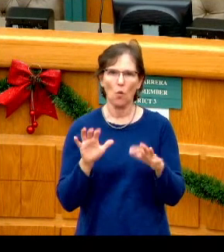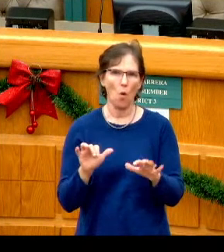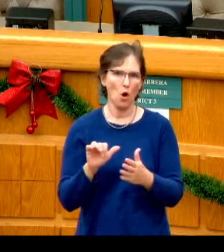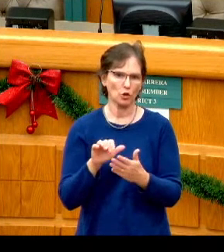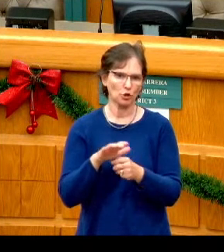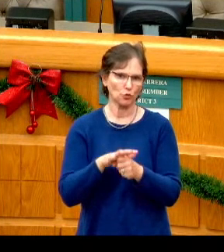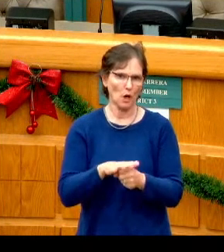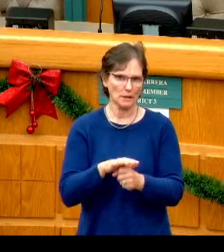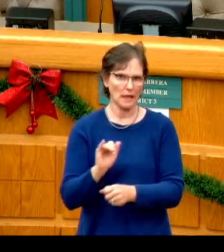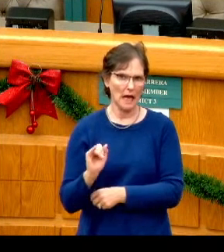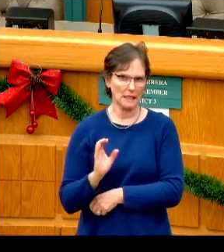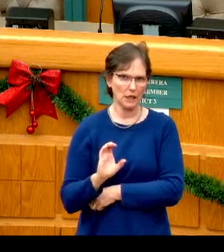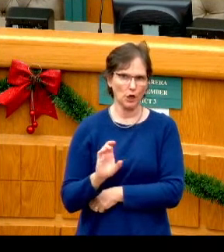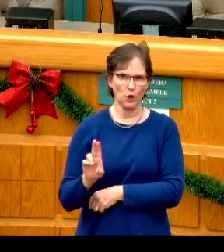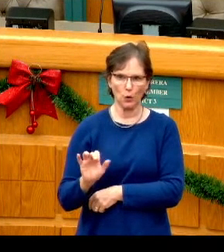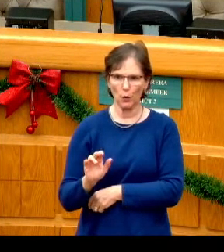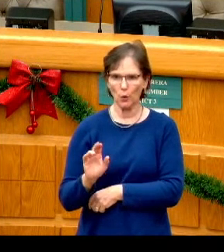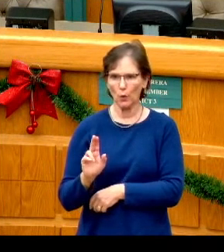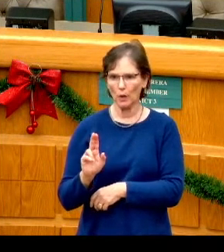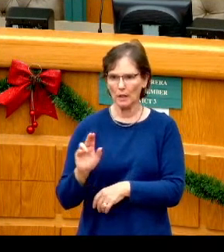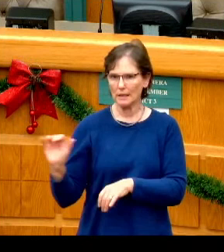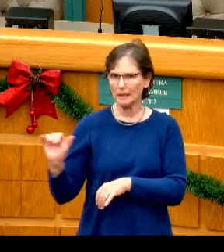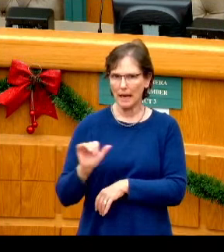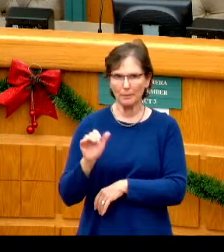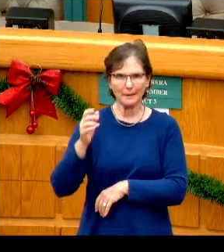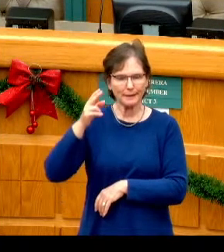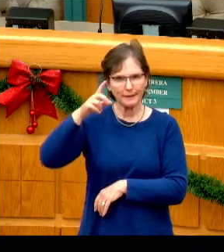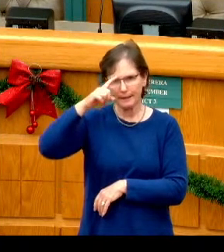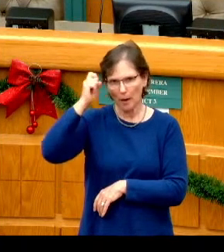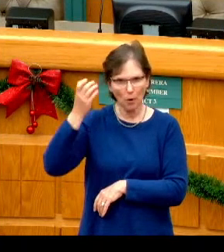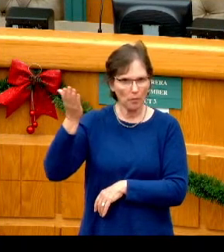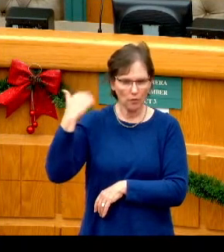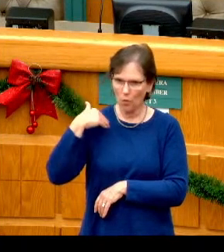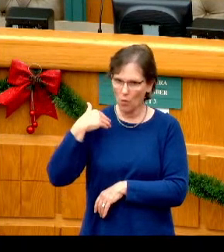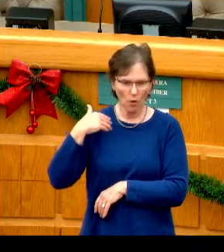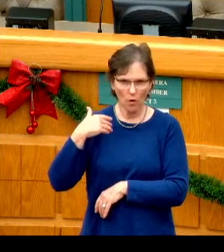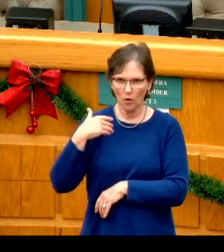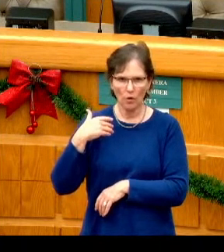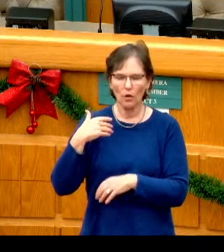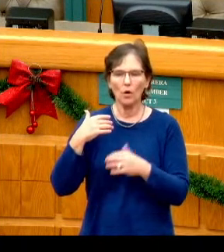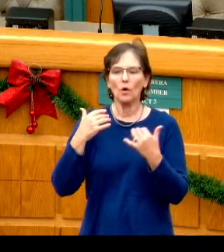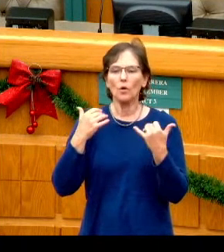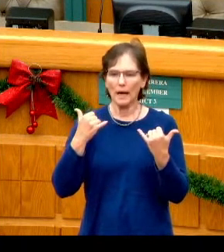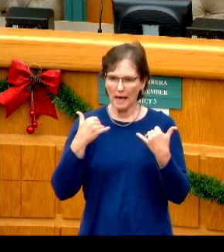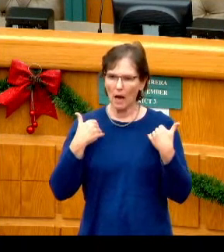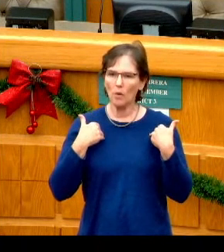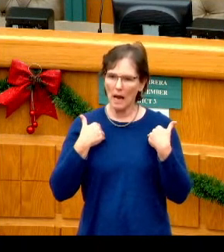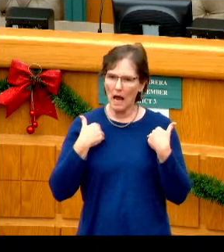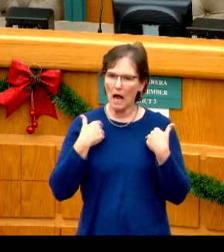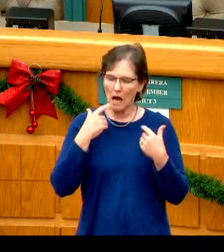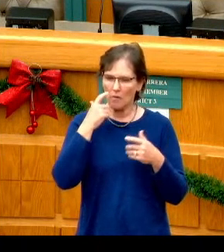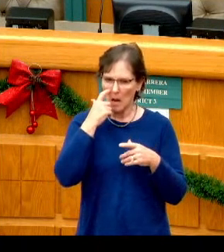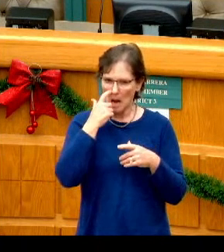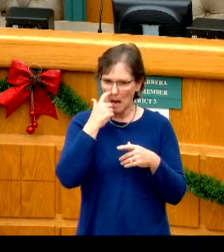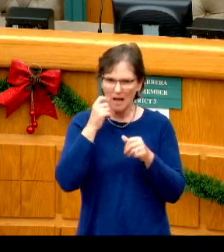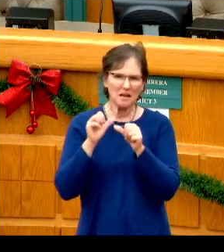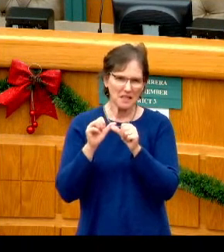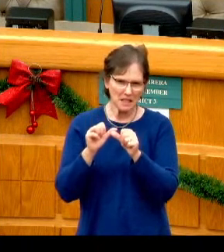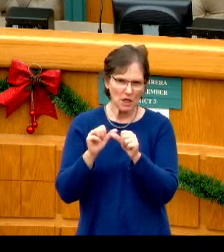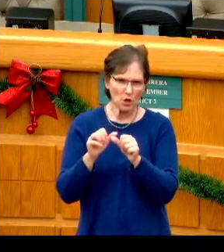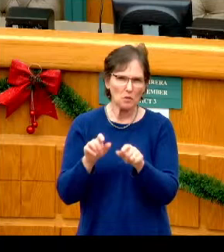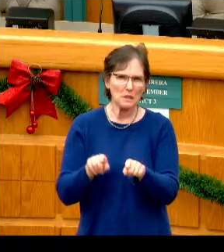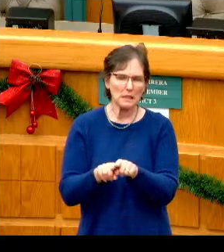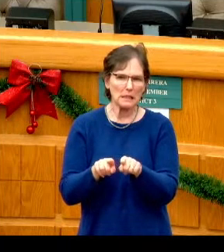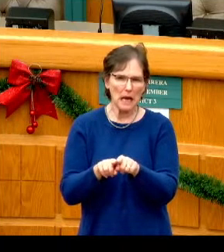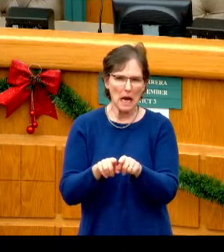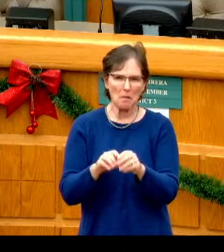now, we're at 45 patients in the coastal bend that are COVID positive in the ICU. And that's somewhere around 30% of